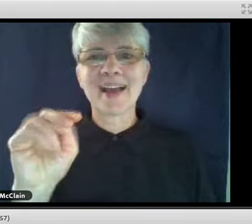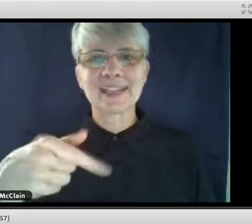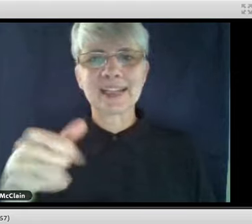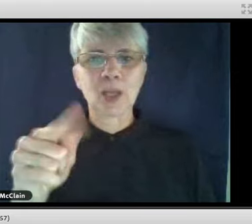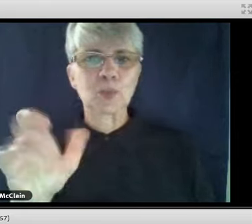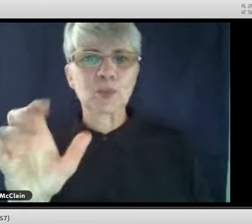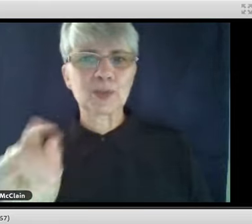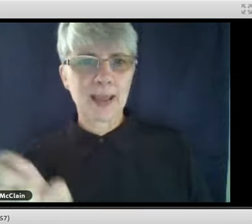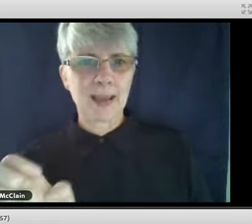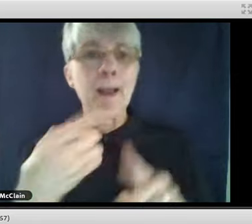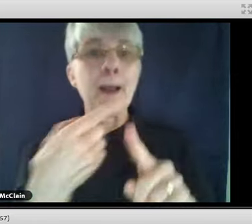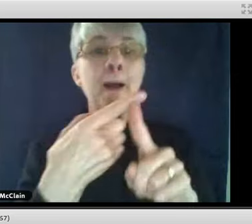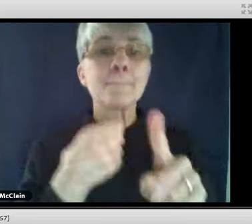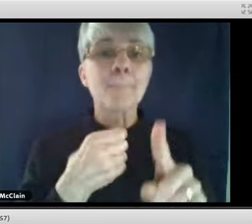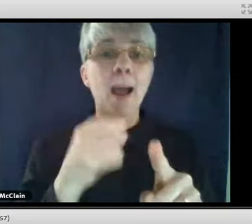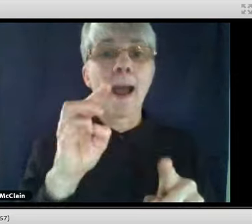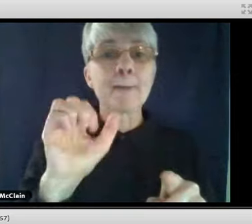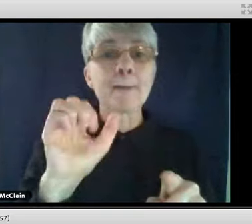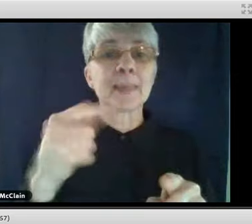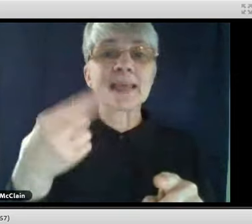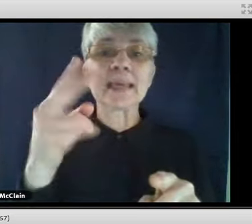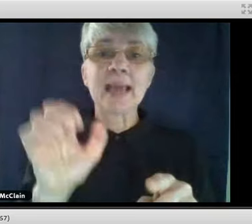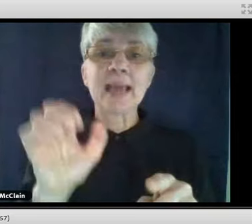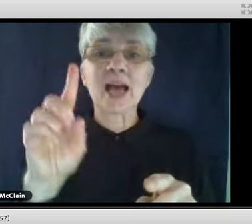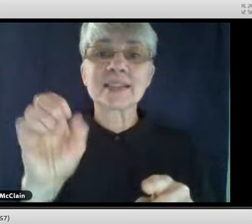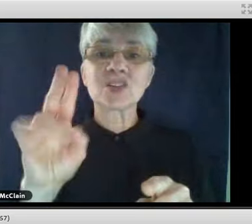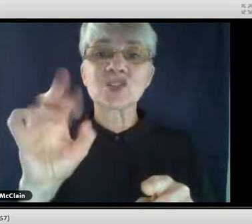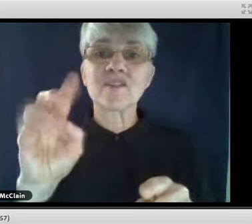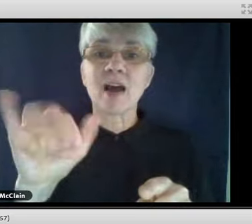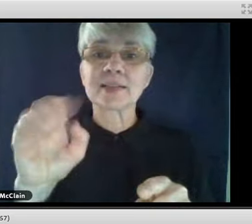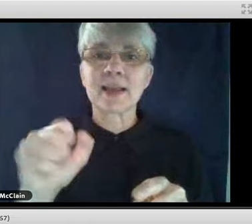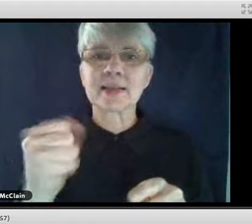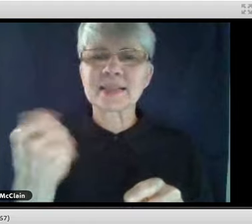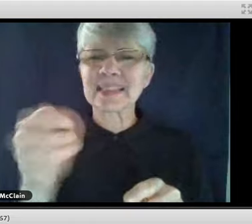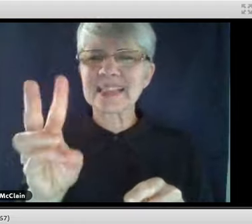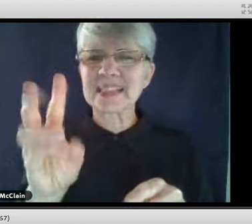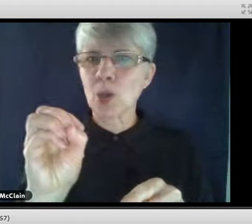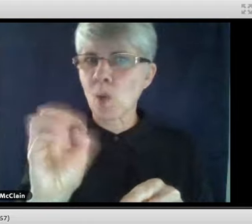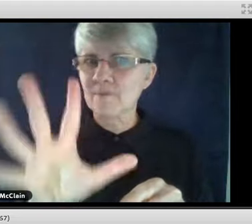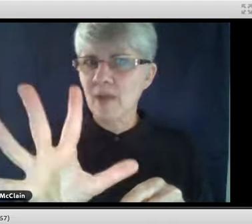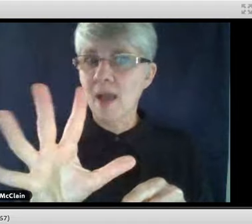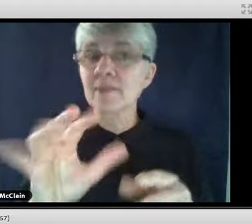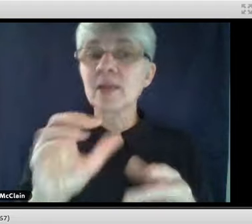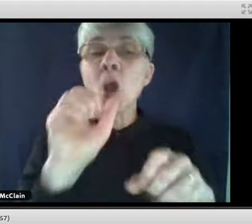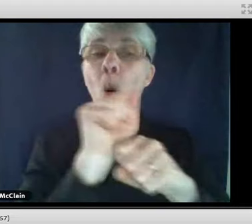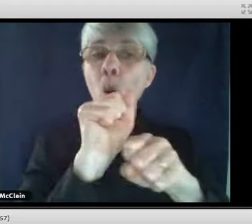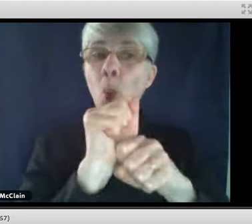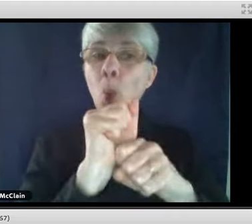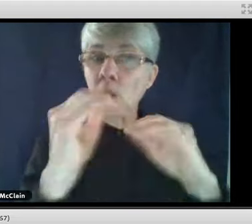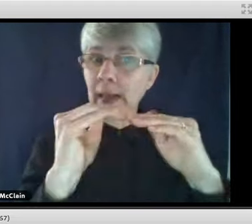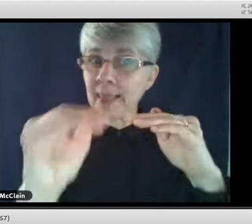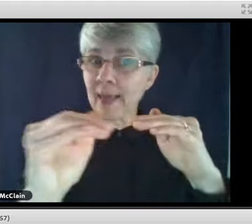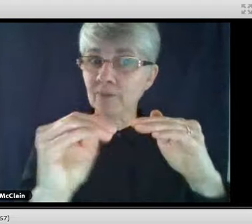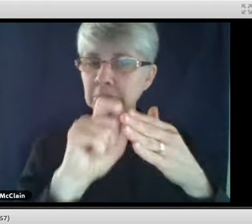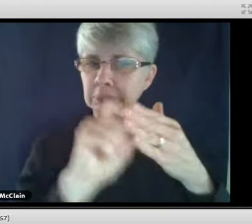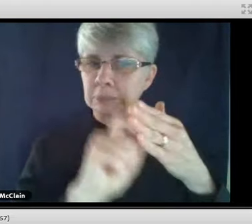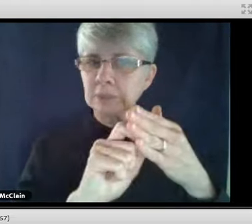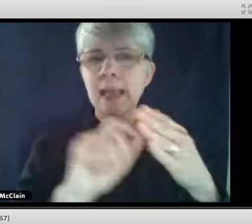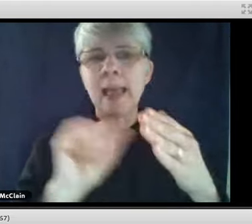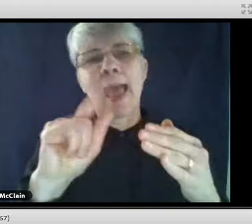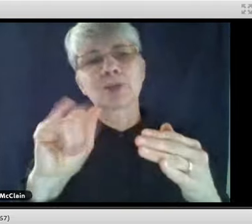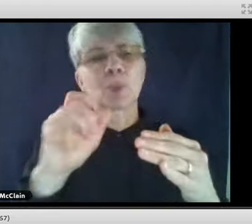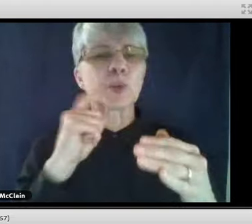de Cervantes in 1605. Okay, so at the work level here, we could have attributes such